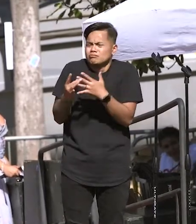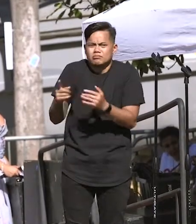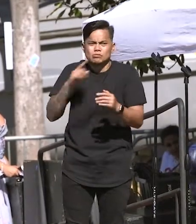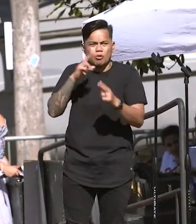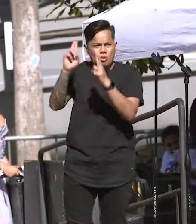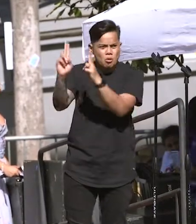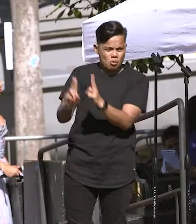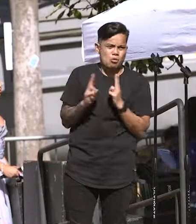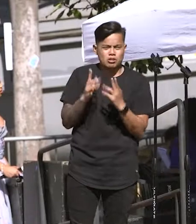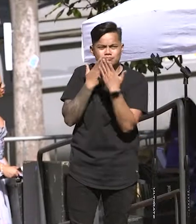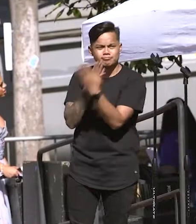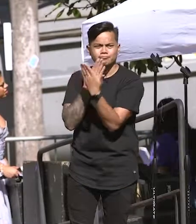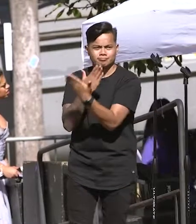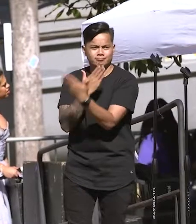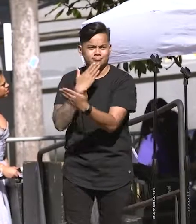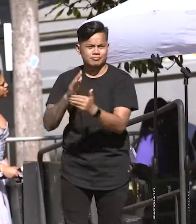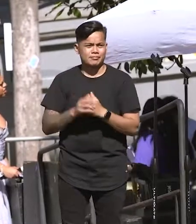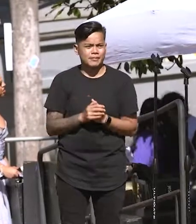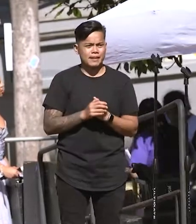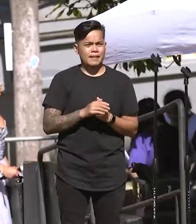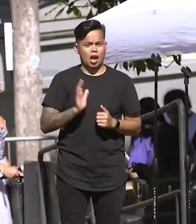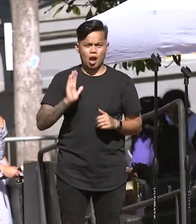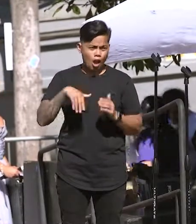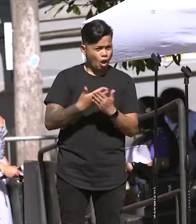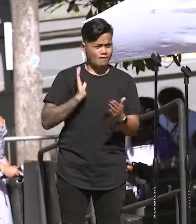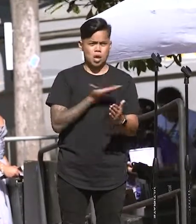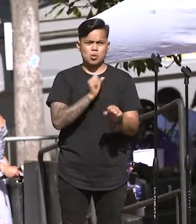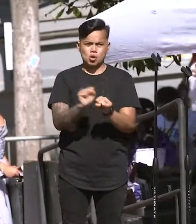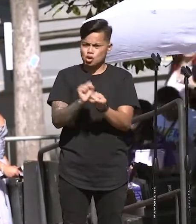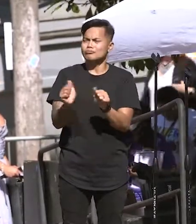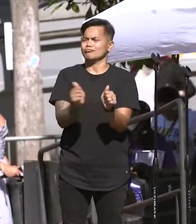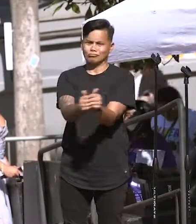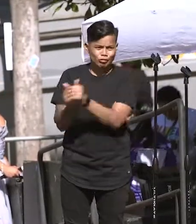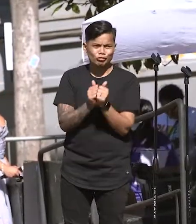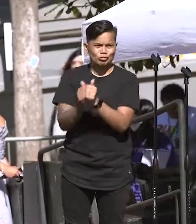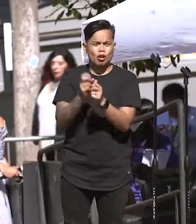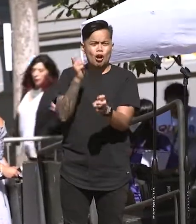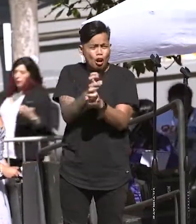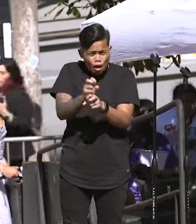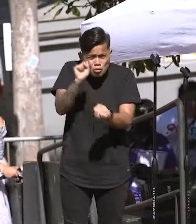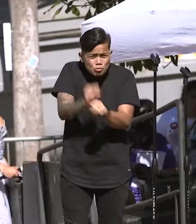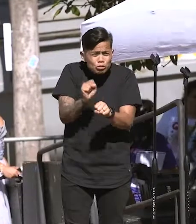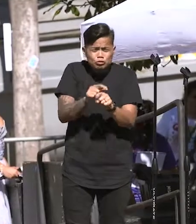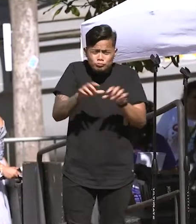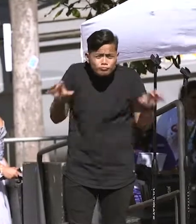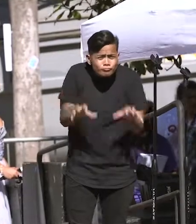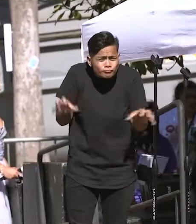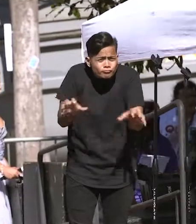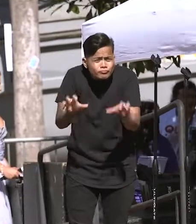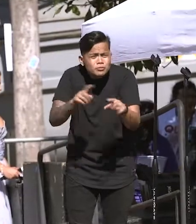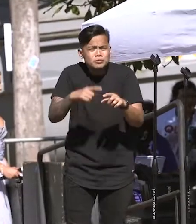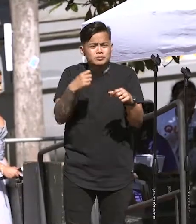all and all the work that we do. And it's hard work, y'all. I'll tell you that right now. It's hard work, but we are doing the change here in